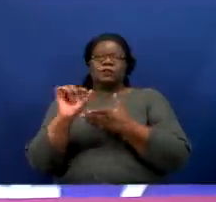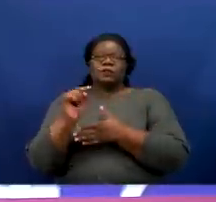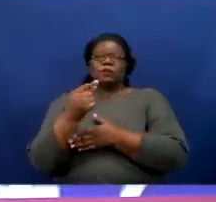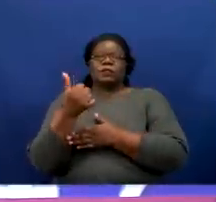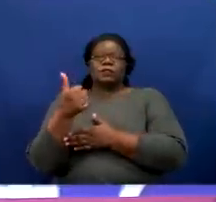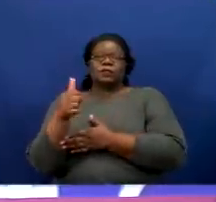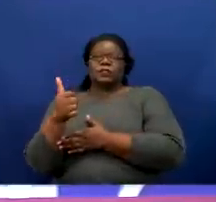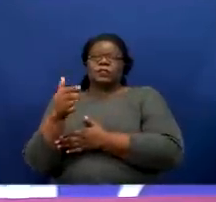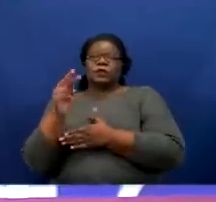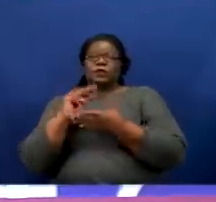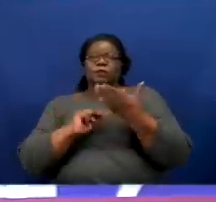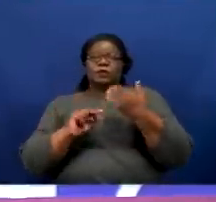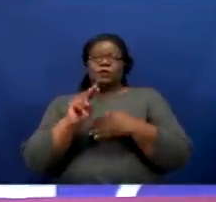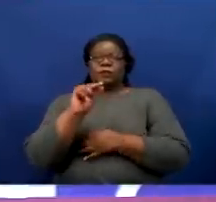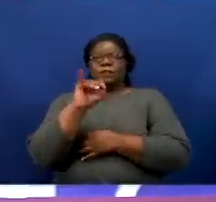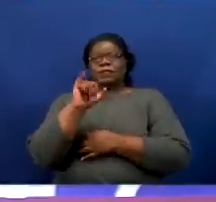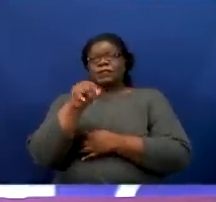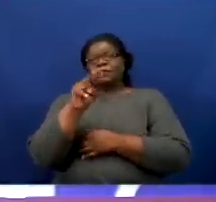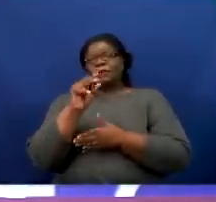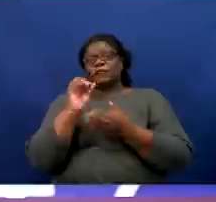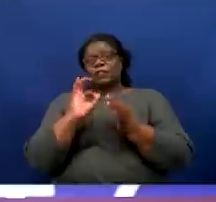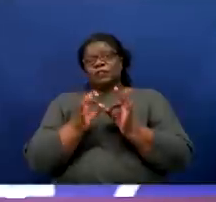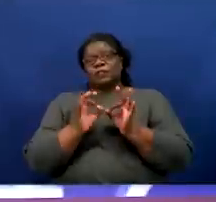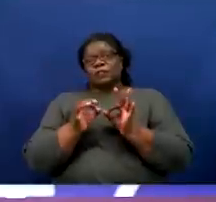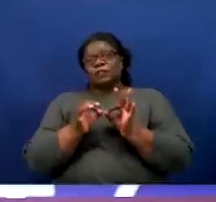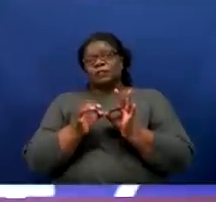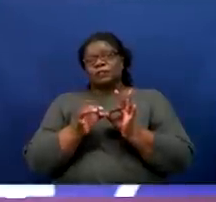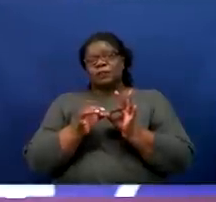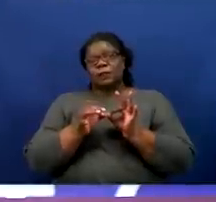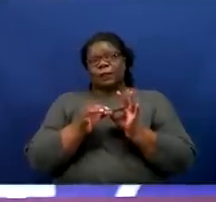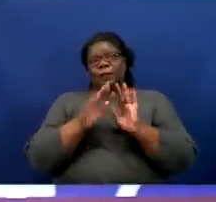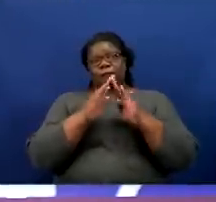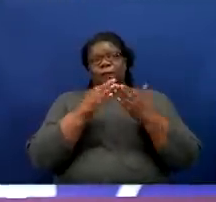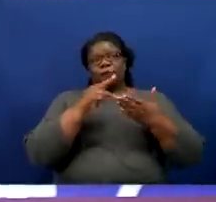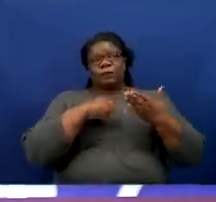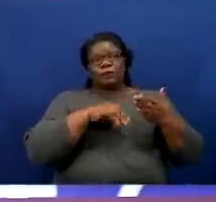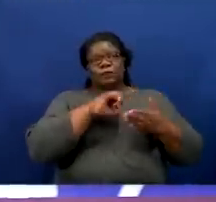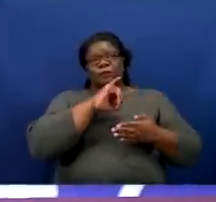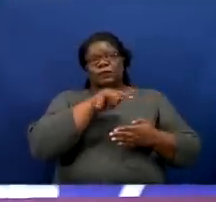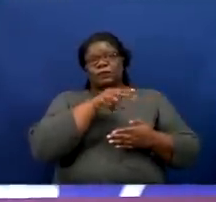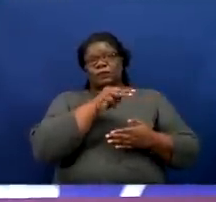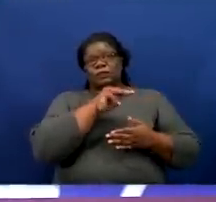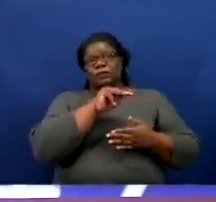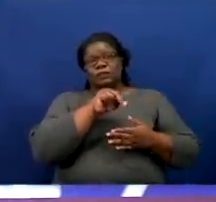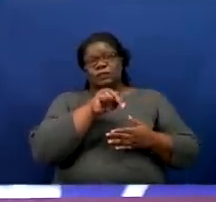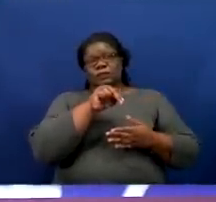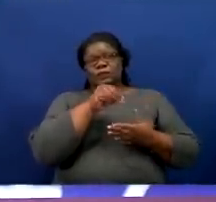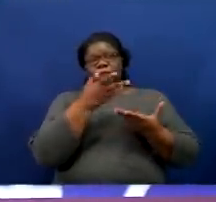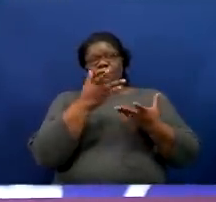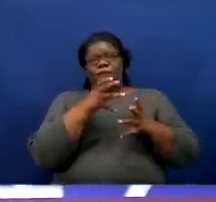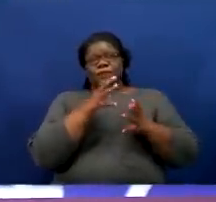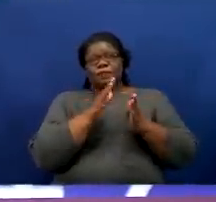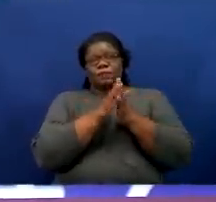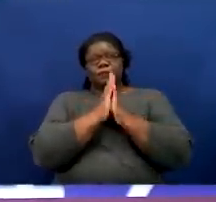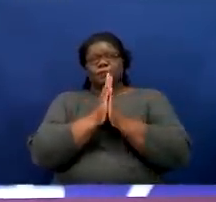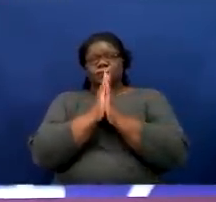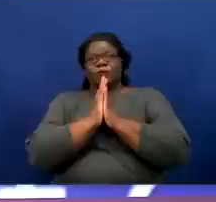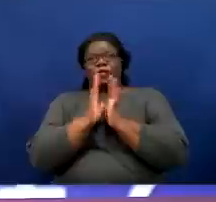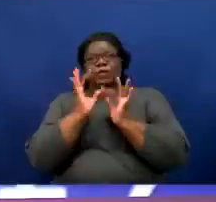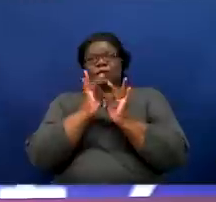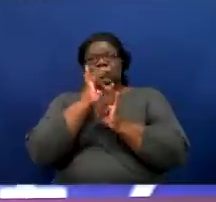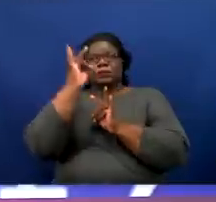Version. And the Bible says, when Solomon finished praying, fire came down from heaven